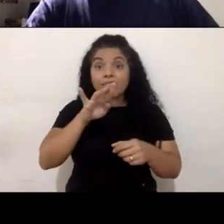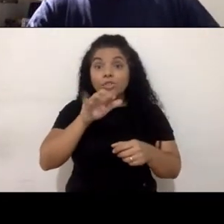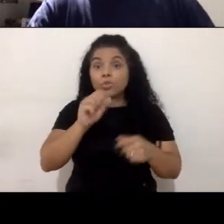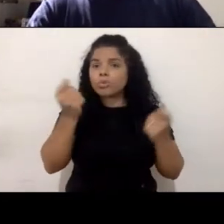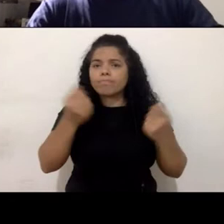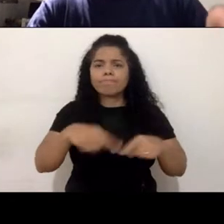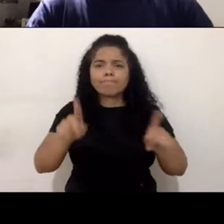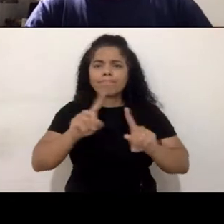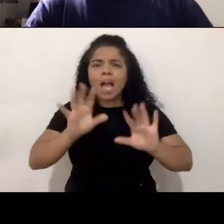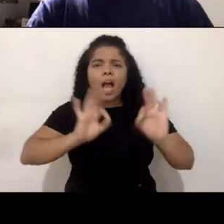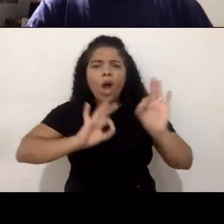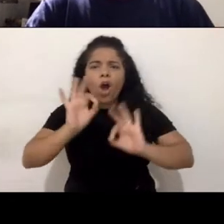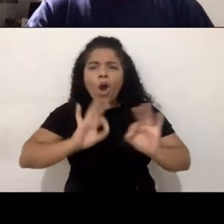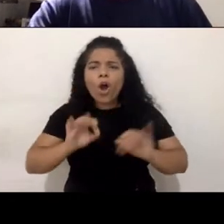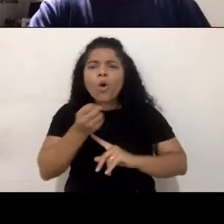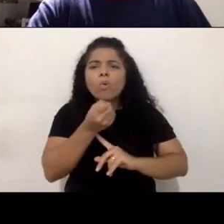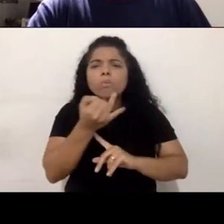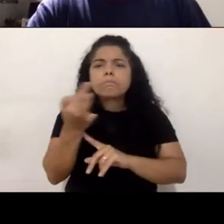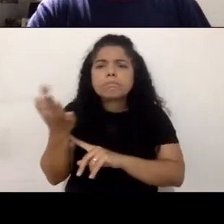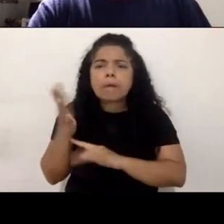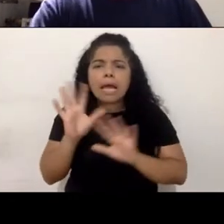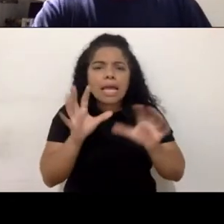a change to one thing.